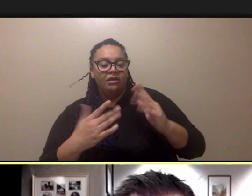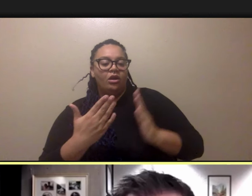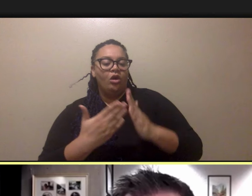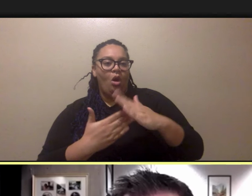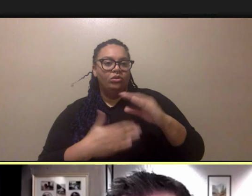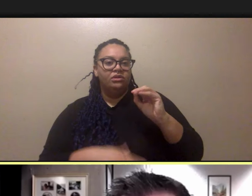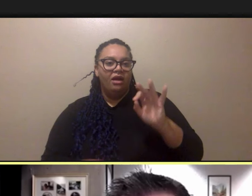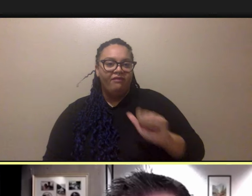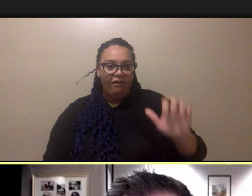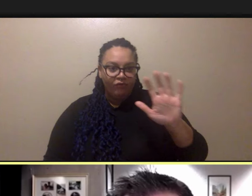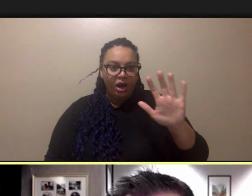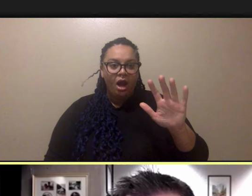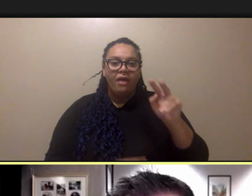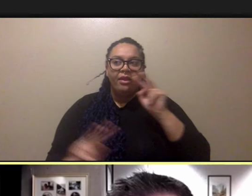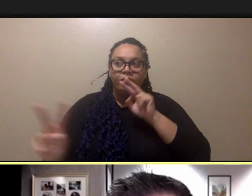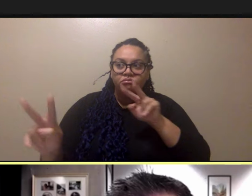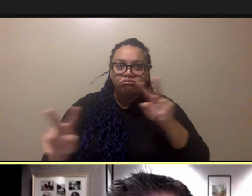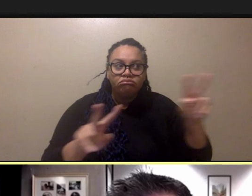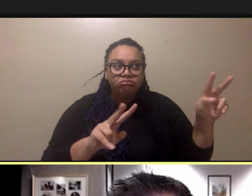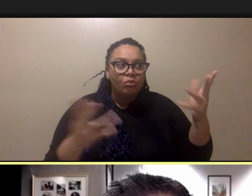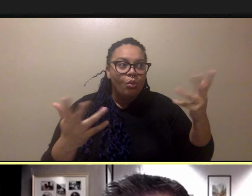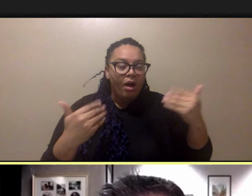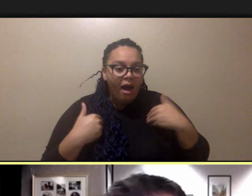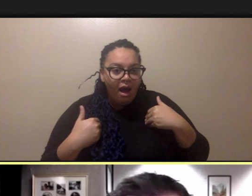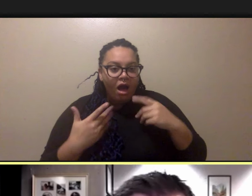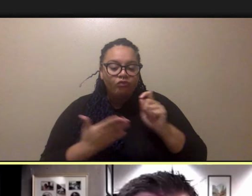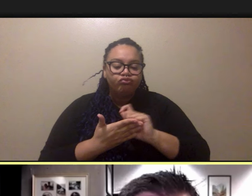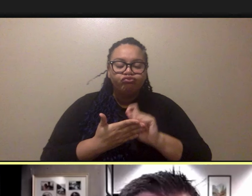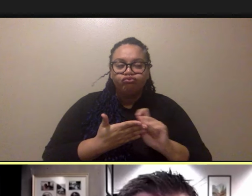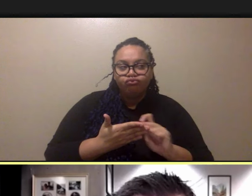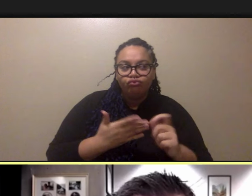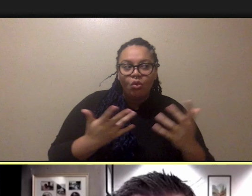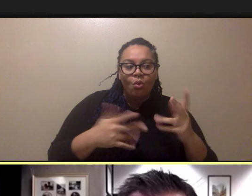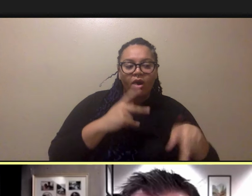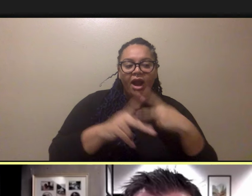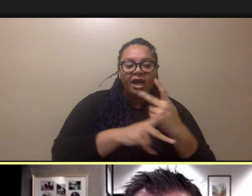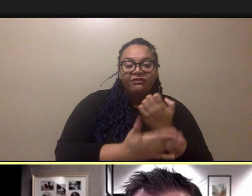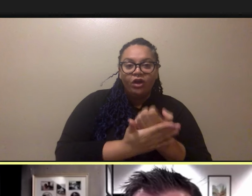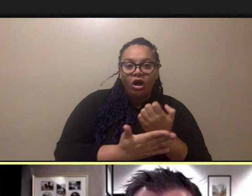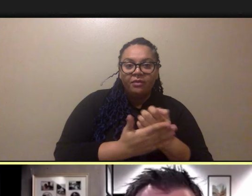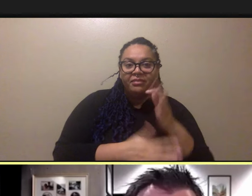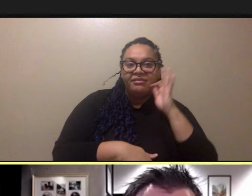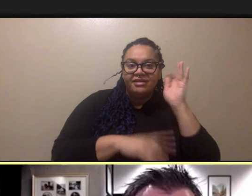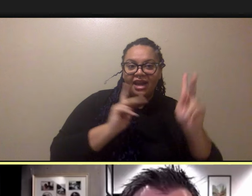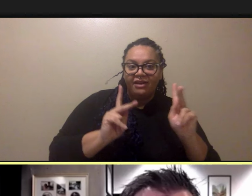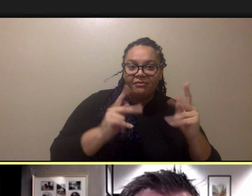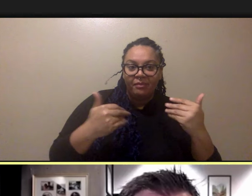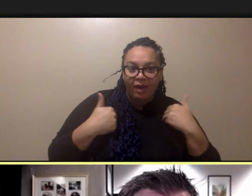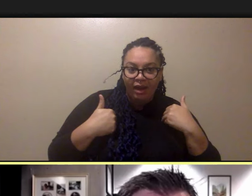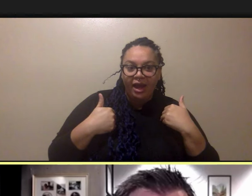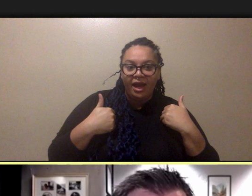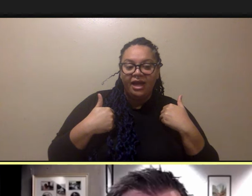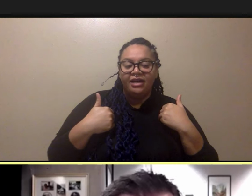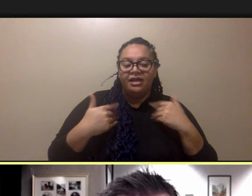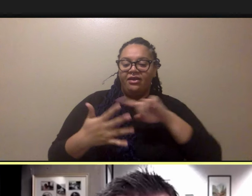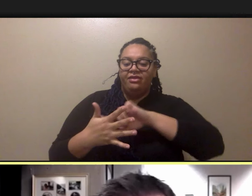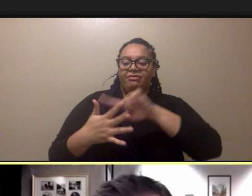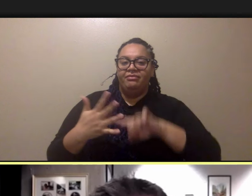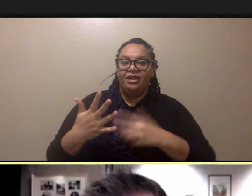there, and note of what kind of economies the natives had, and they basically said, this is all the stuff they will give to us for